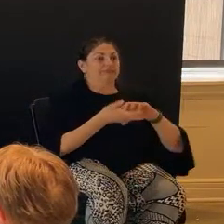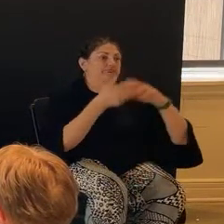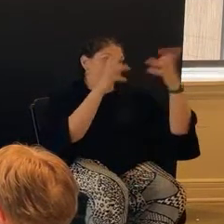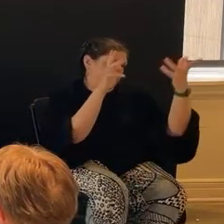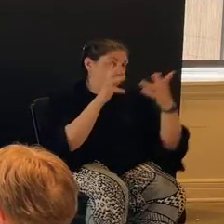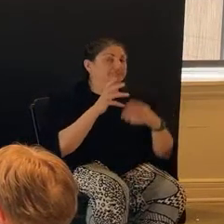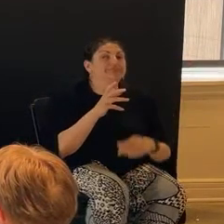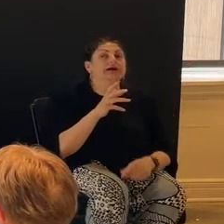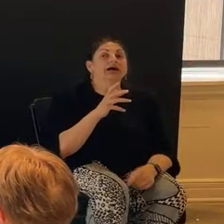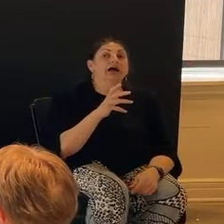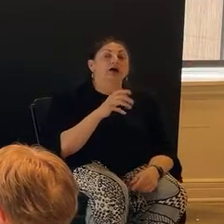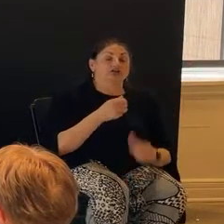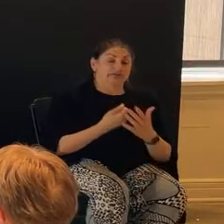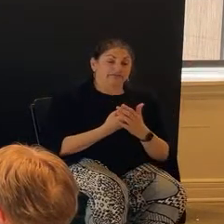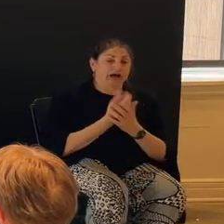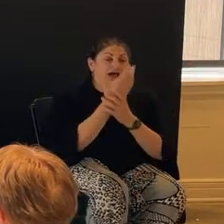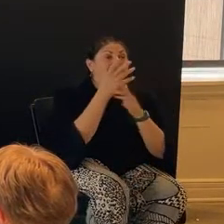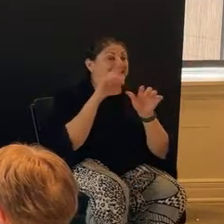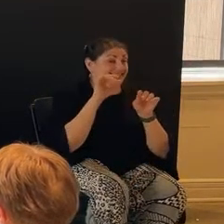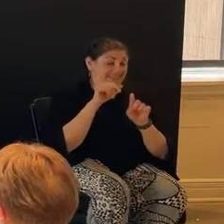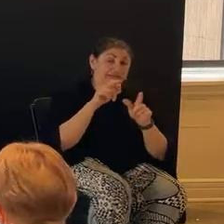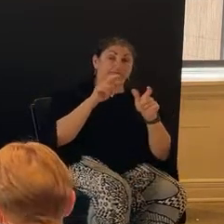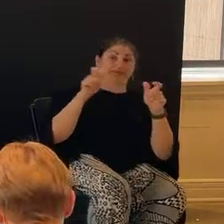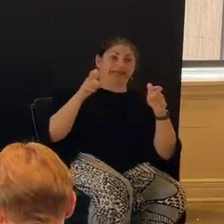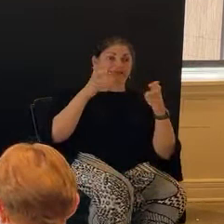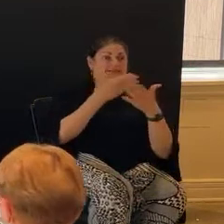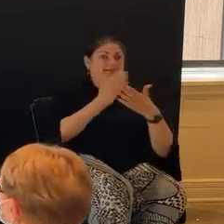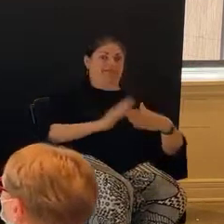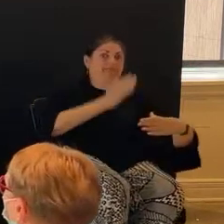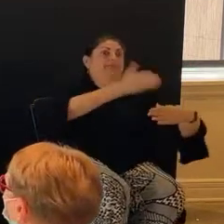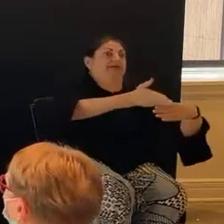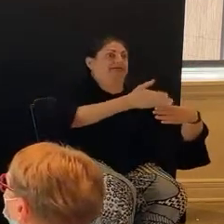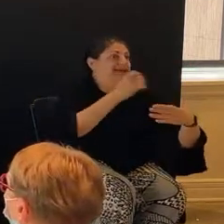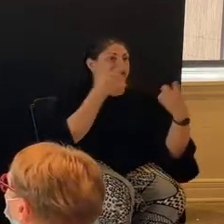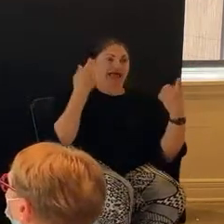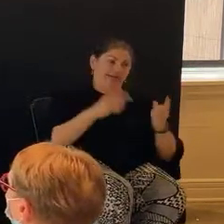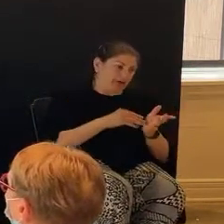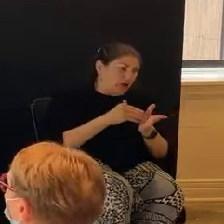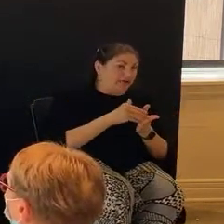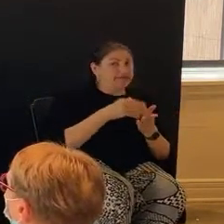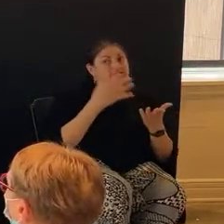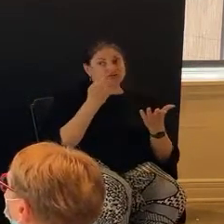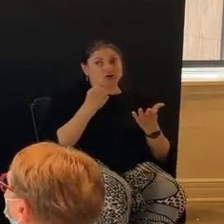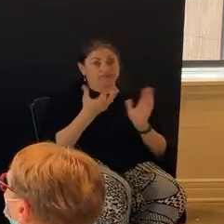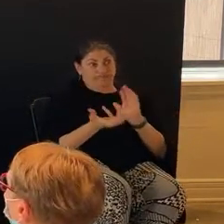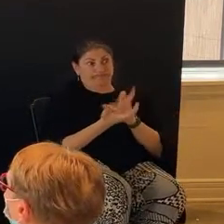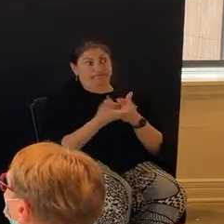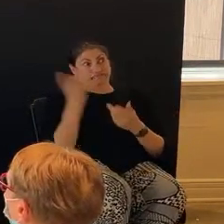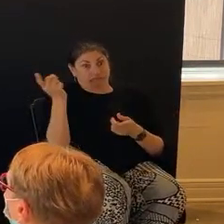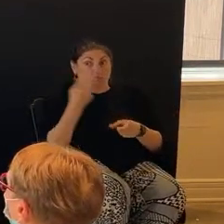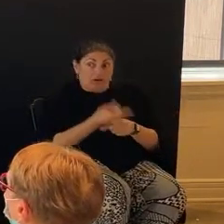a volcanic eruption is a large disturbance and it's infrequent. And so you can see there are a lot that are shown here.